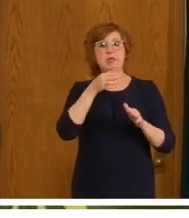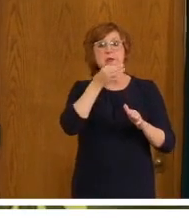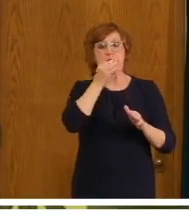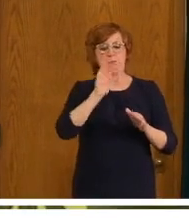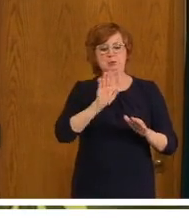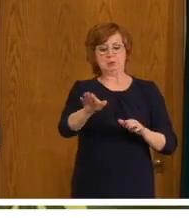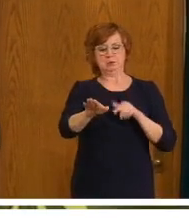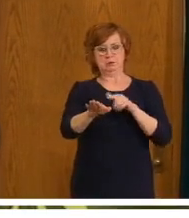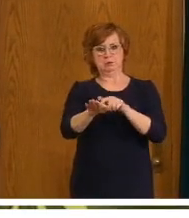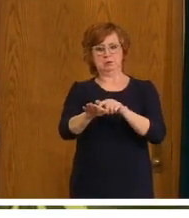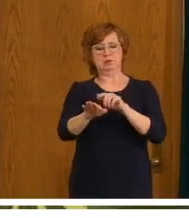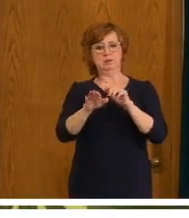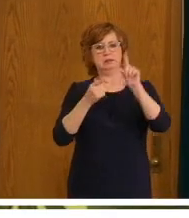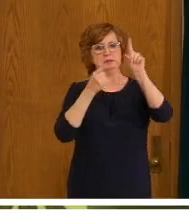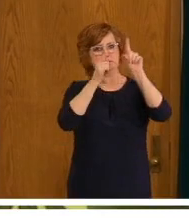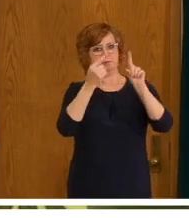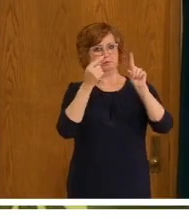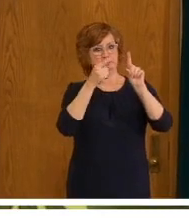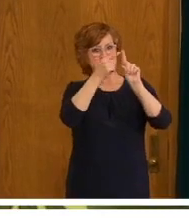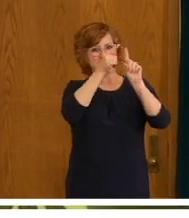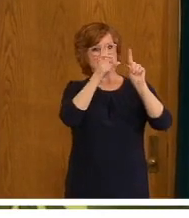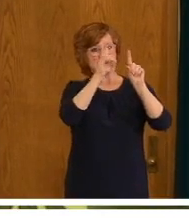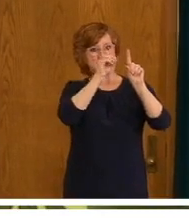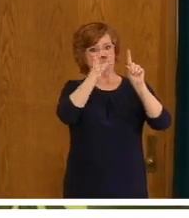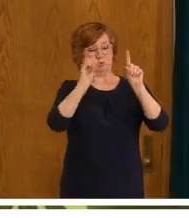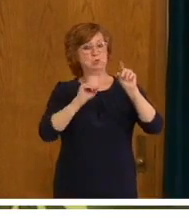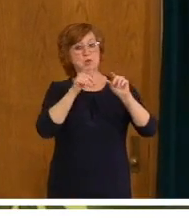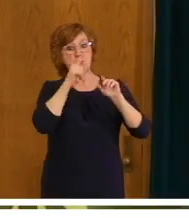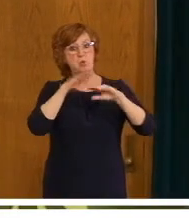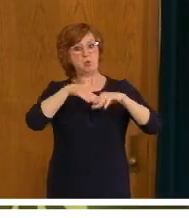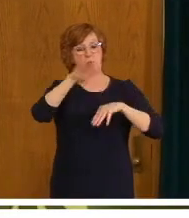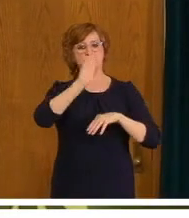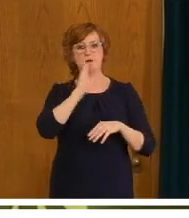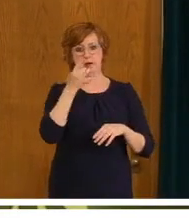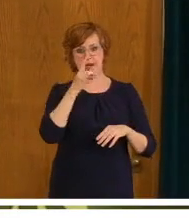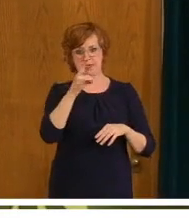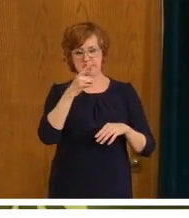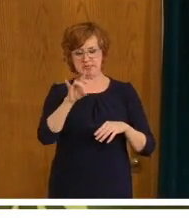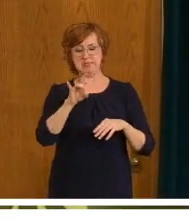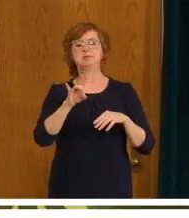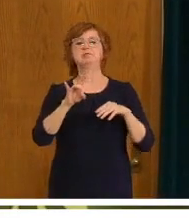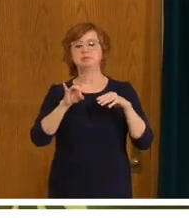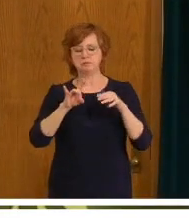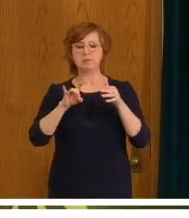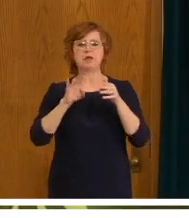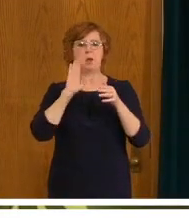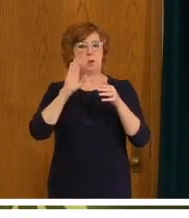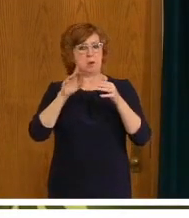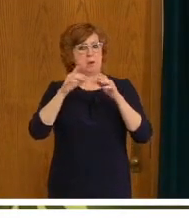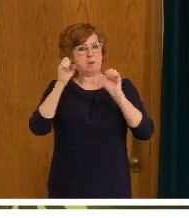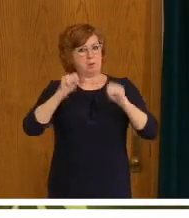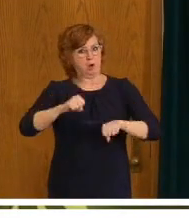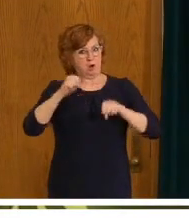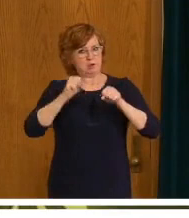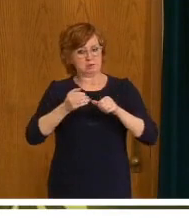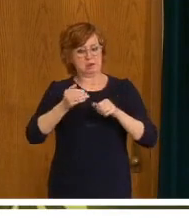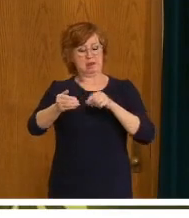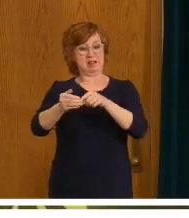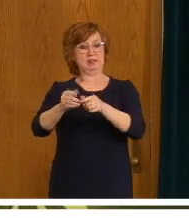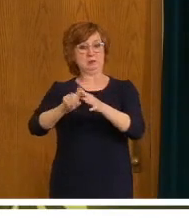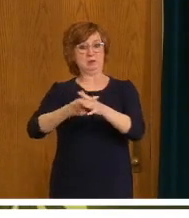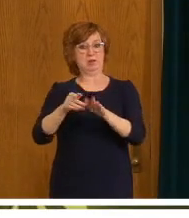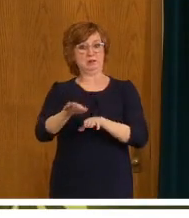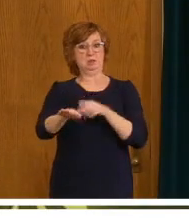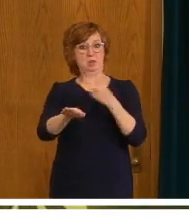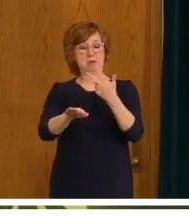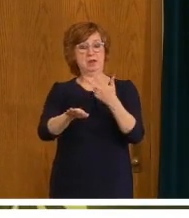age of 18 receiving their first shot of vaccine, and that means that Step 3 could conceivably begin as early as